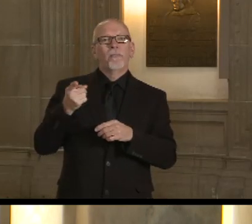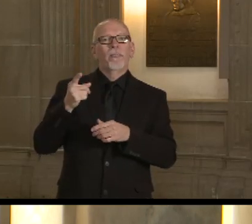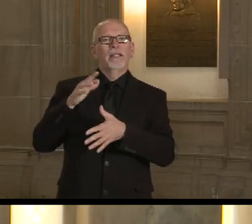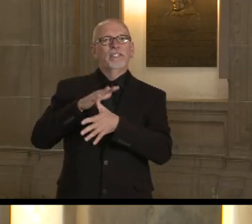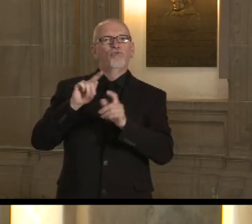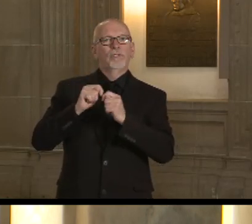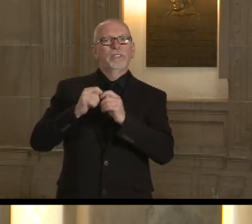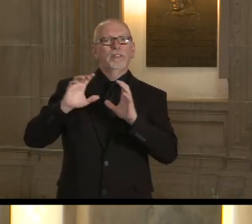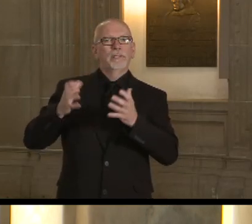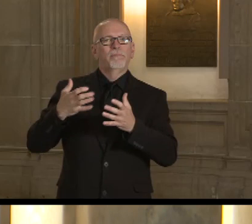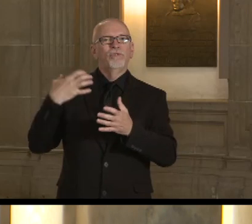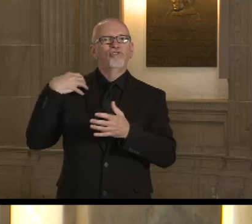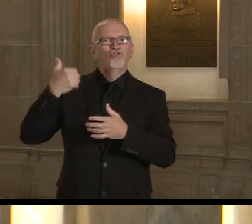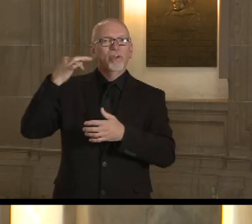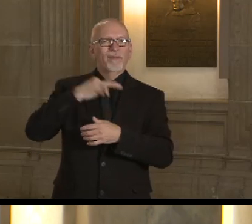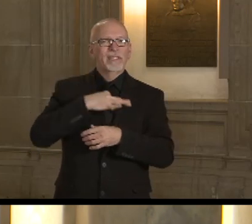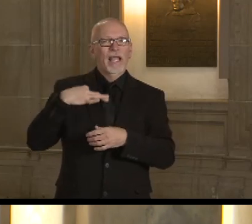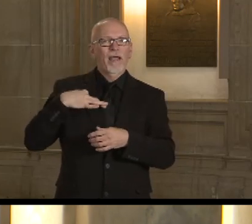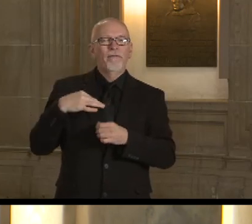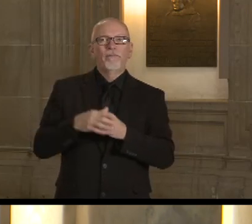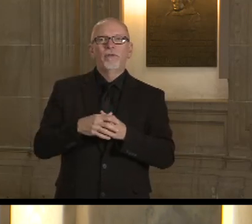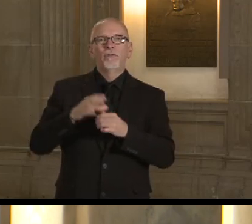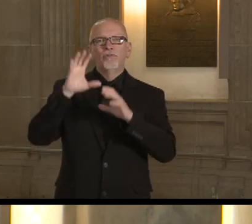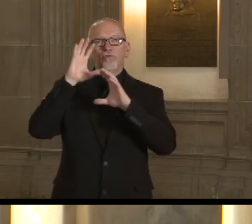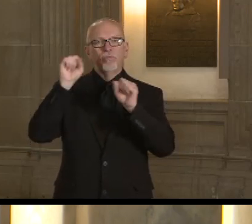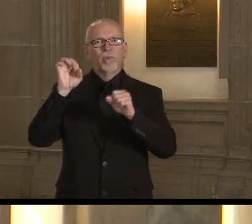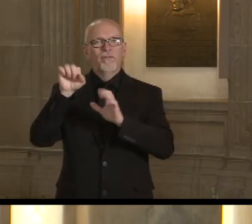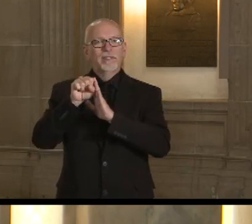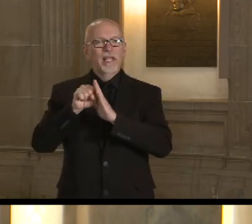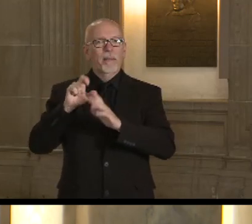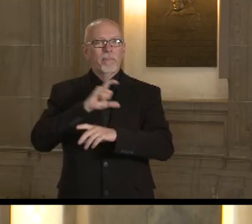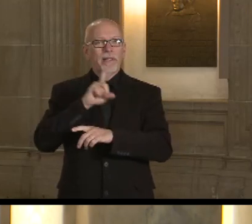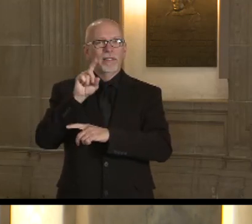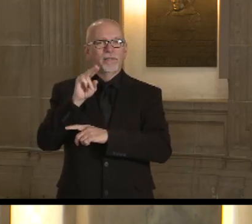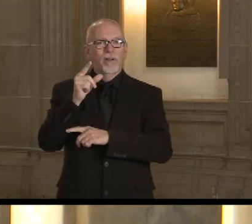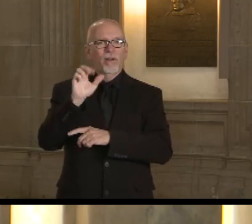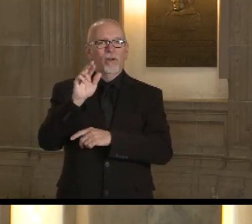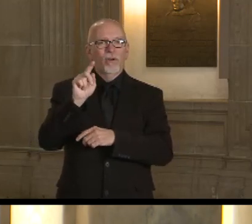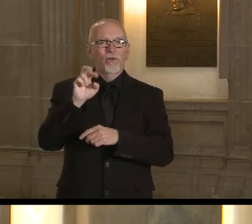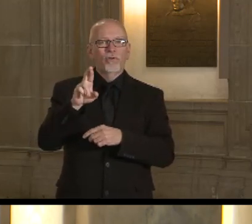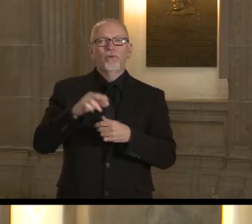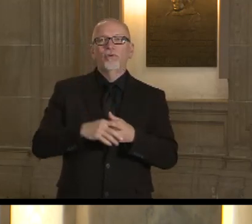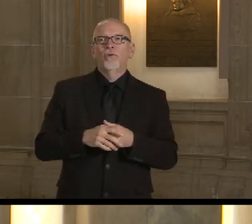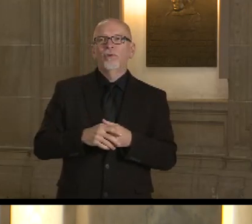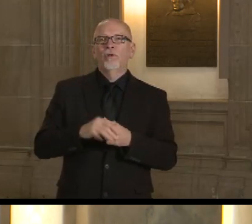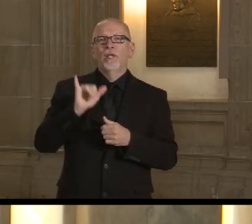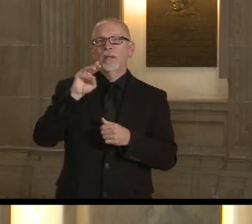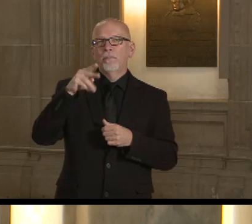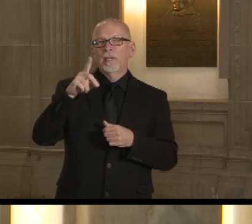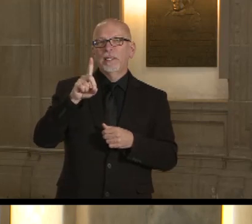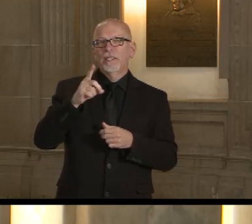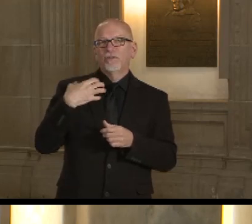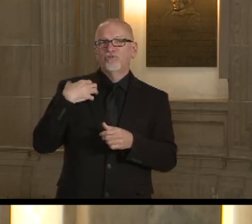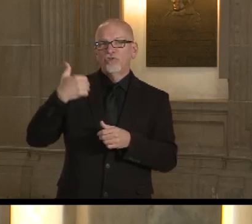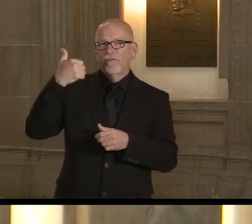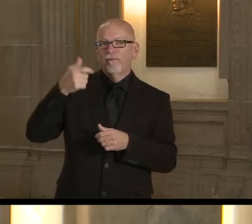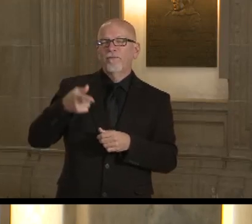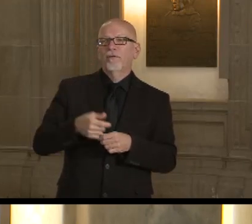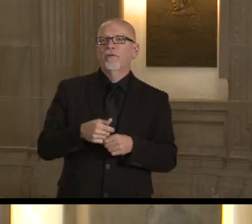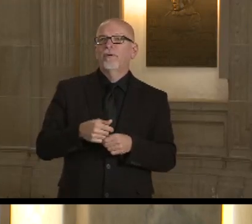team, my chief of staff, Superintendent of State Police Doug Carter, with the IMPD chief